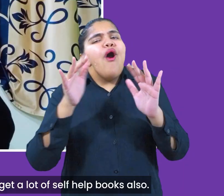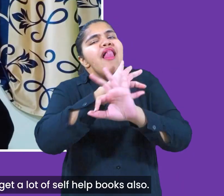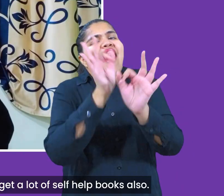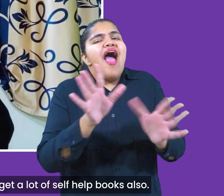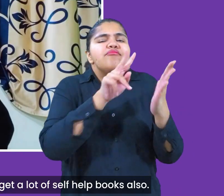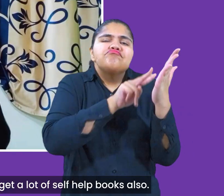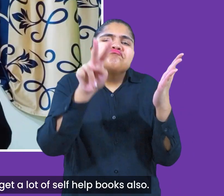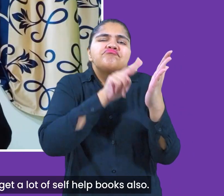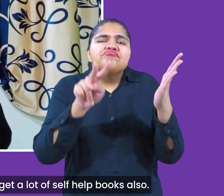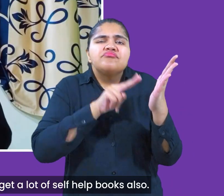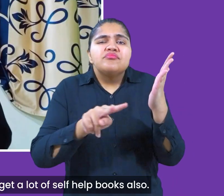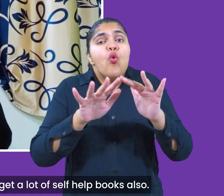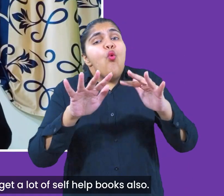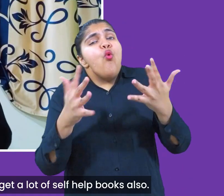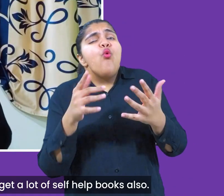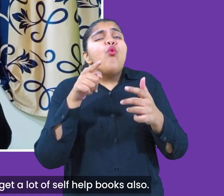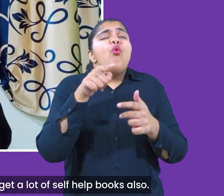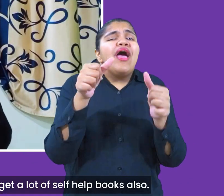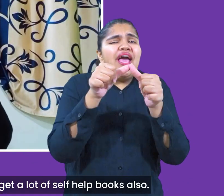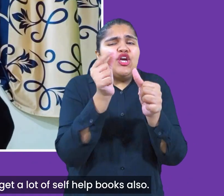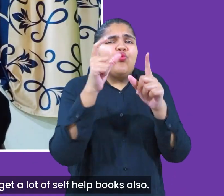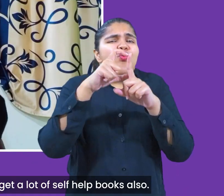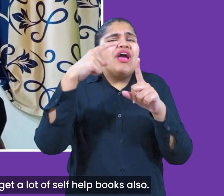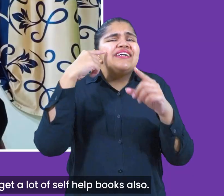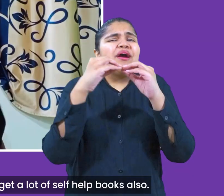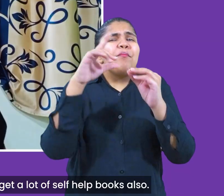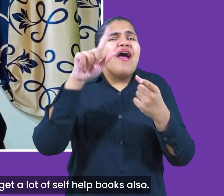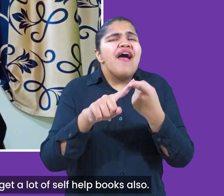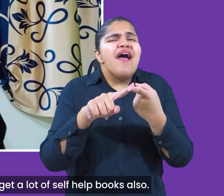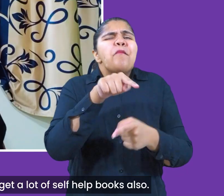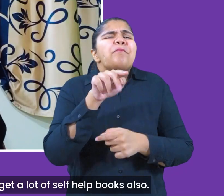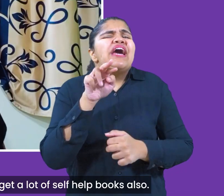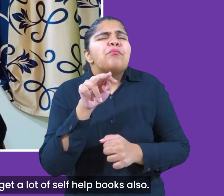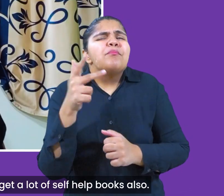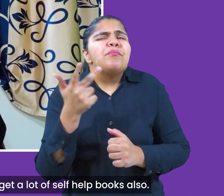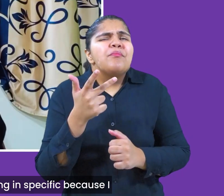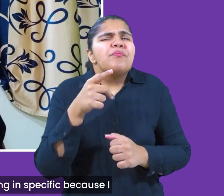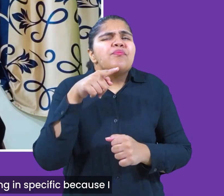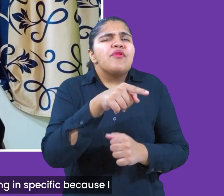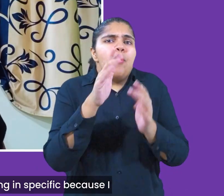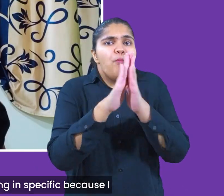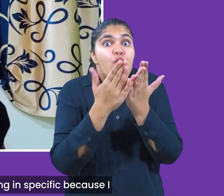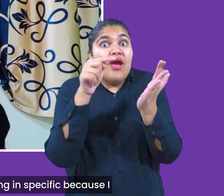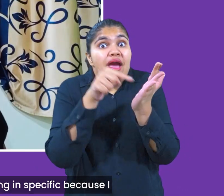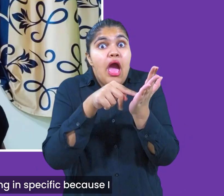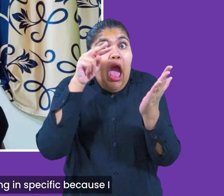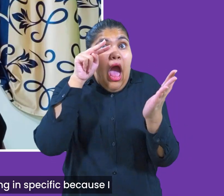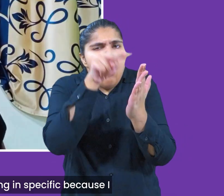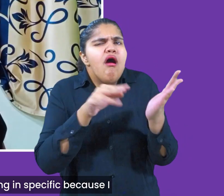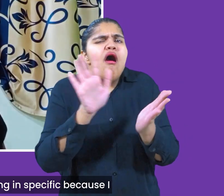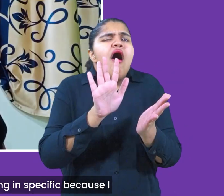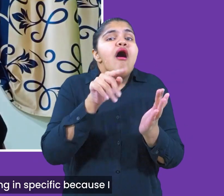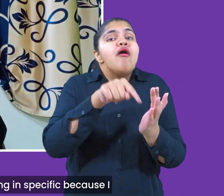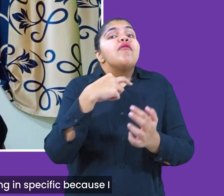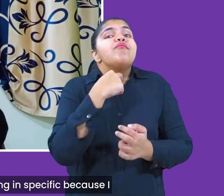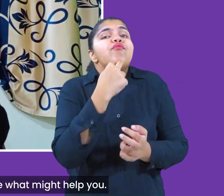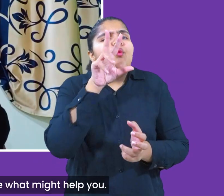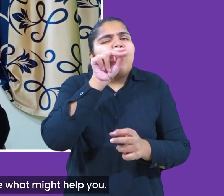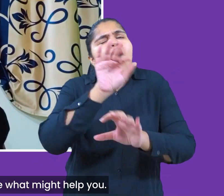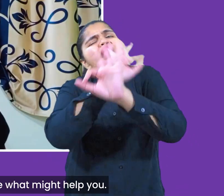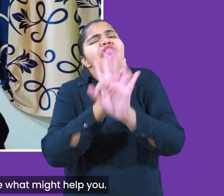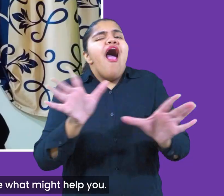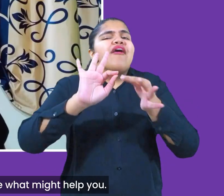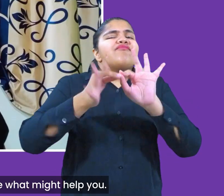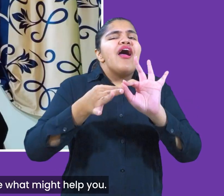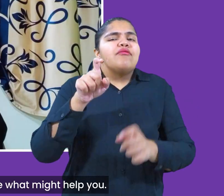are amazing companions. And you get a lot of self-help books also. So I'm not going to mention anything in specific, because I want